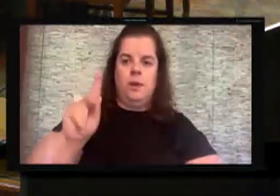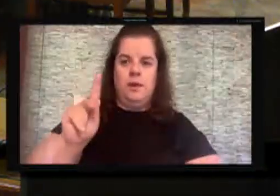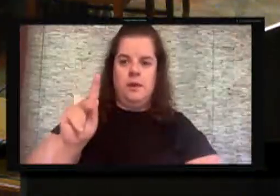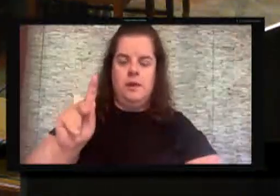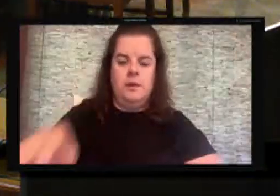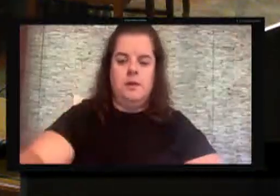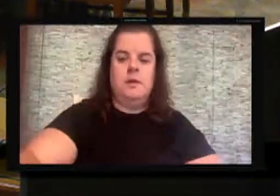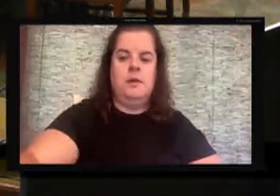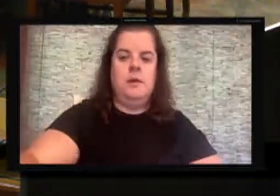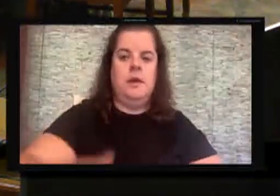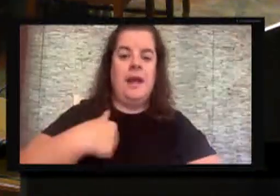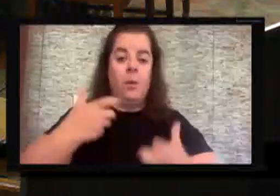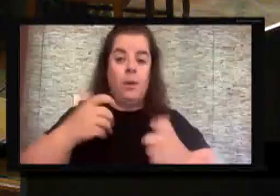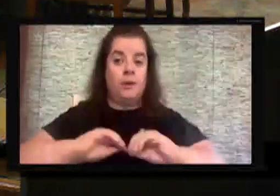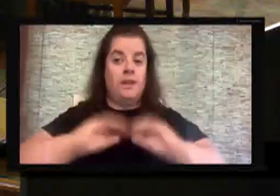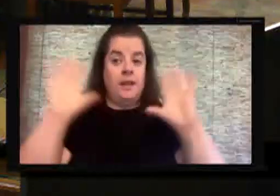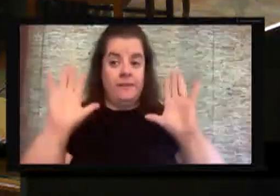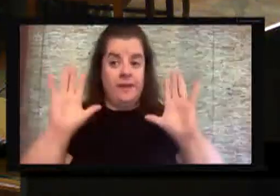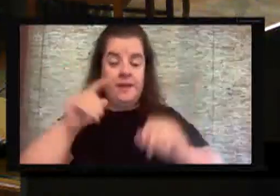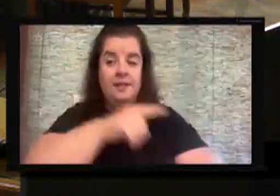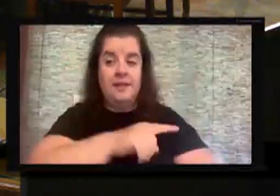So